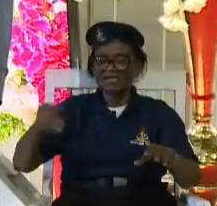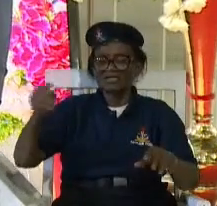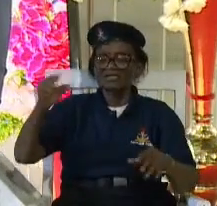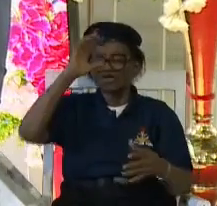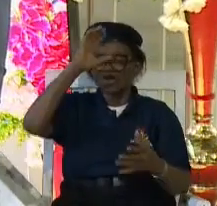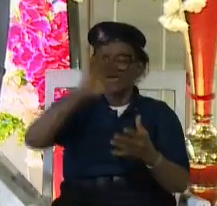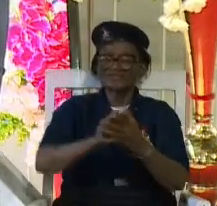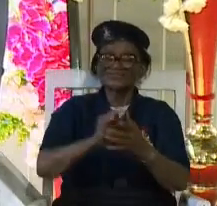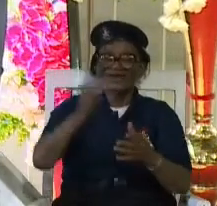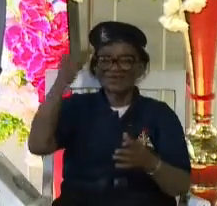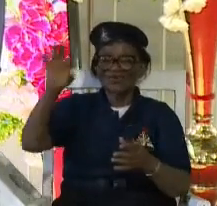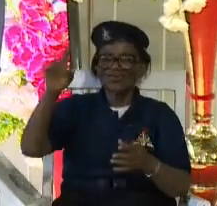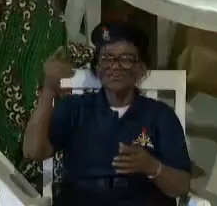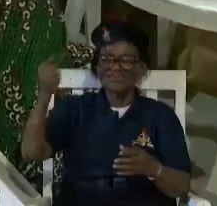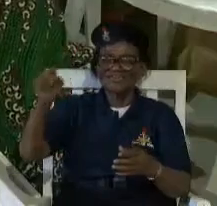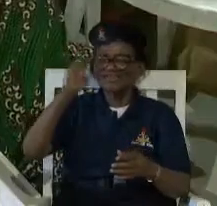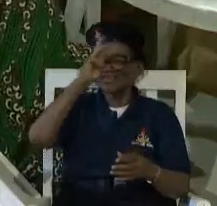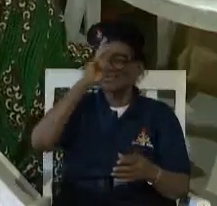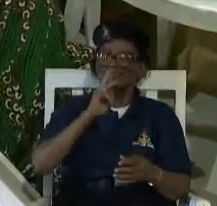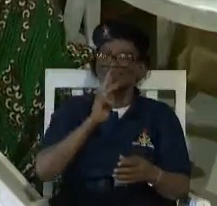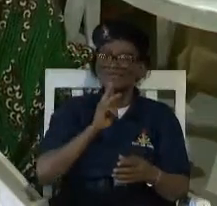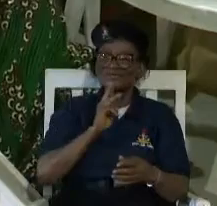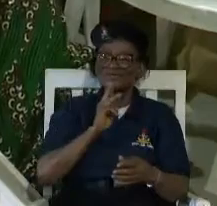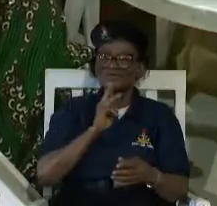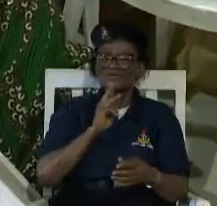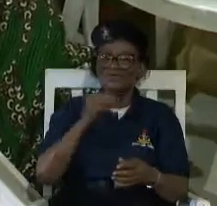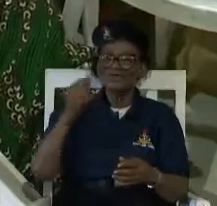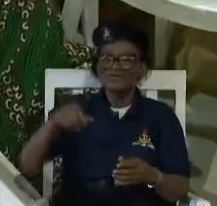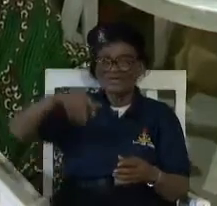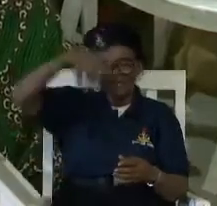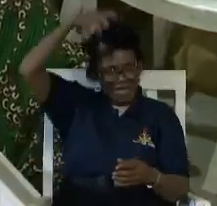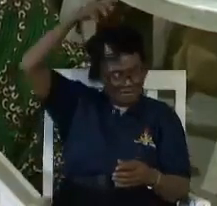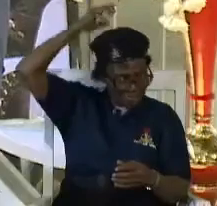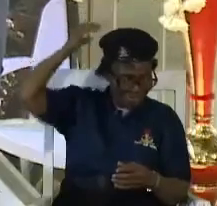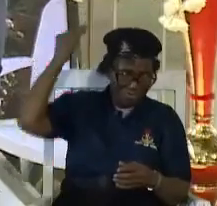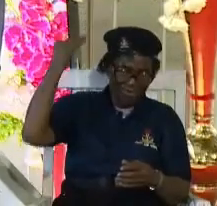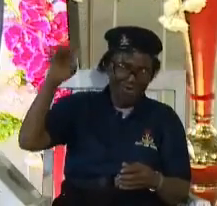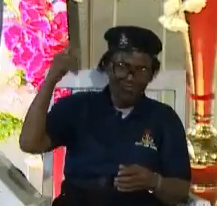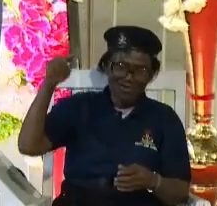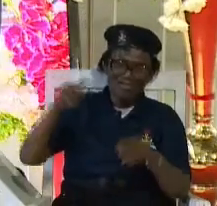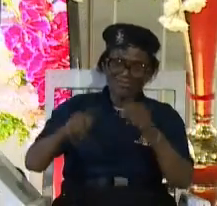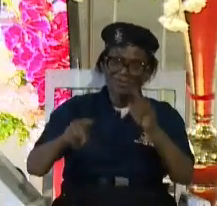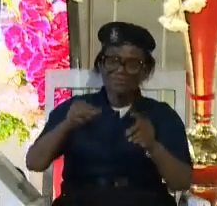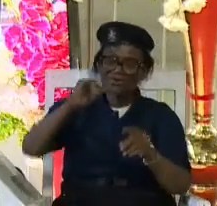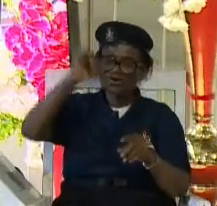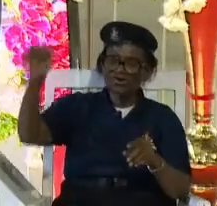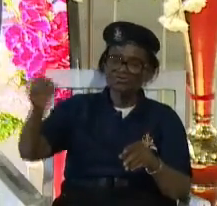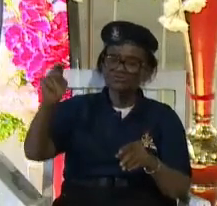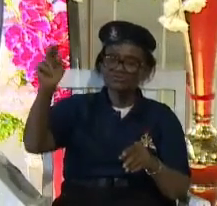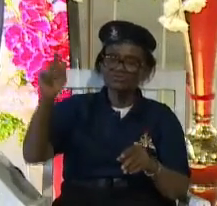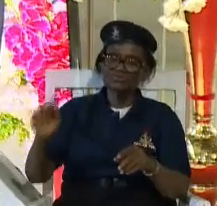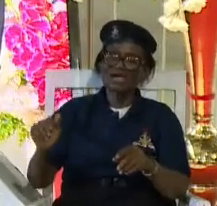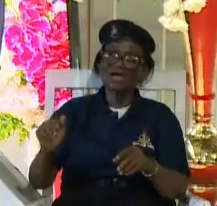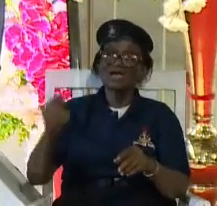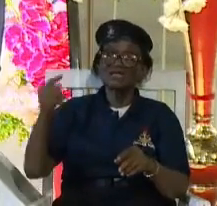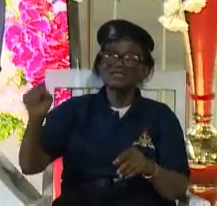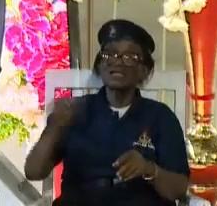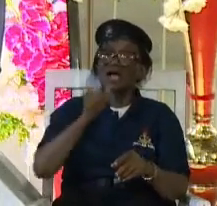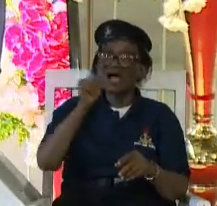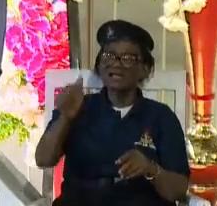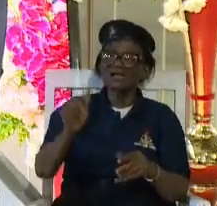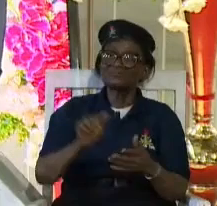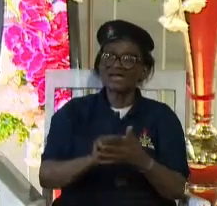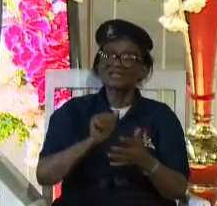of the widow, the lion of the tribe of Judah, the I am that I